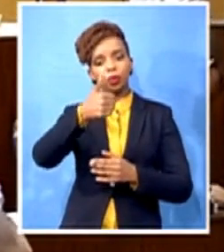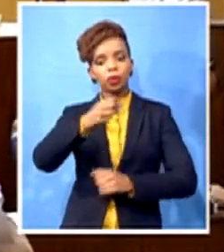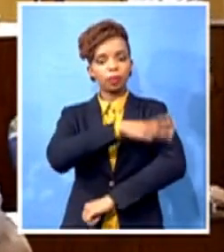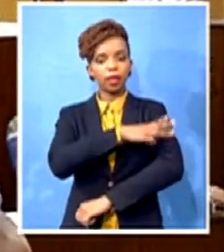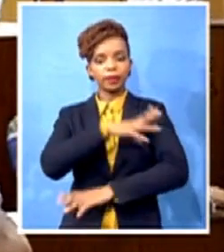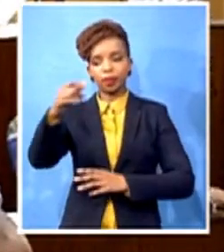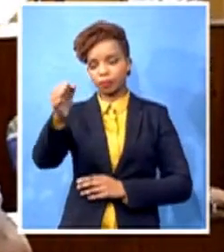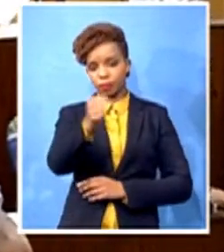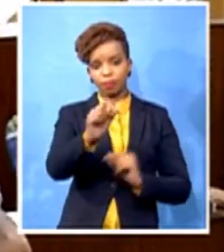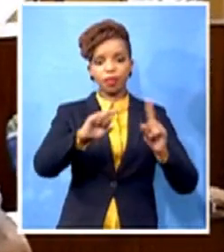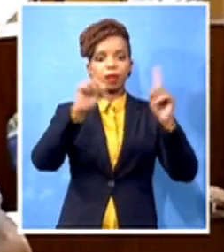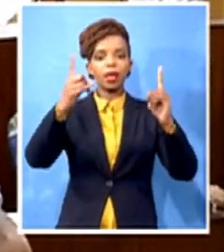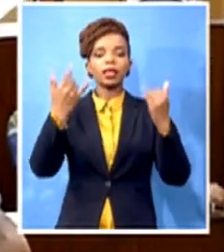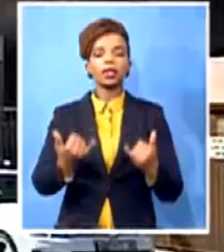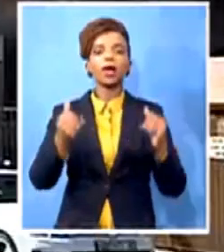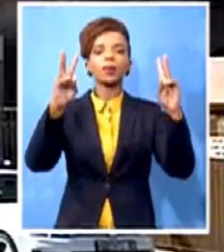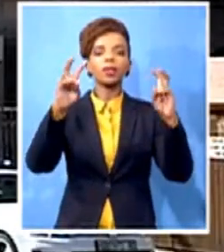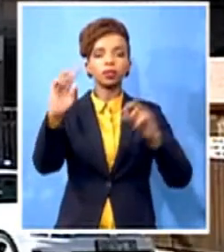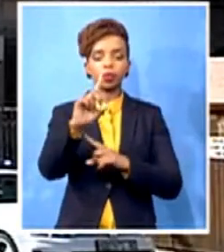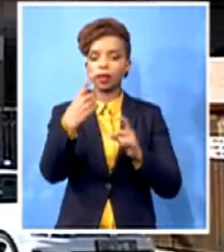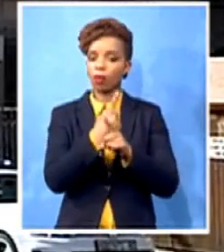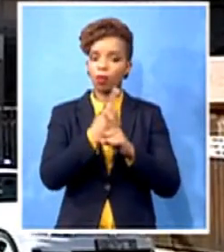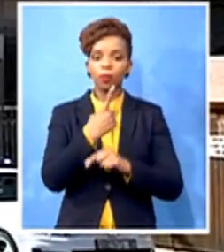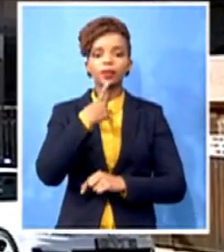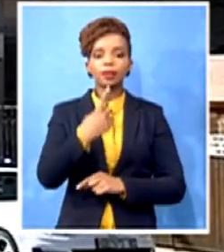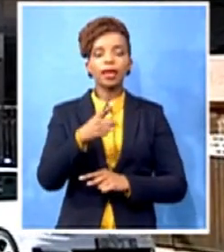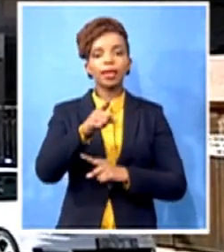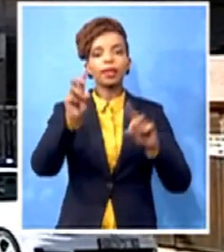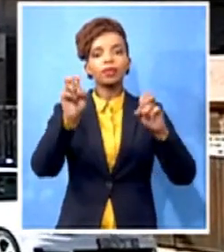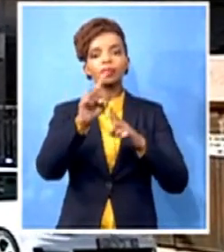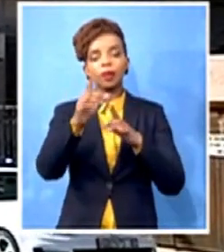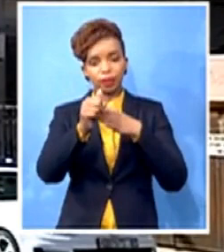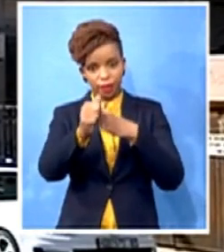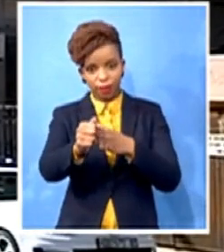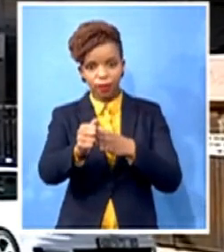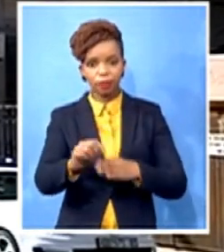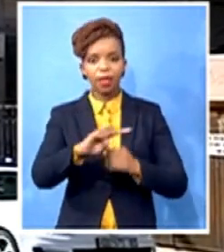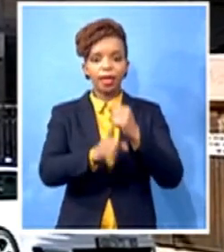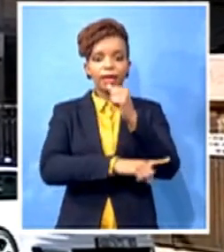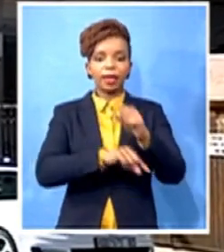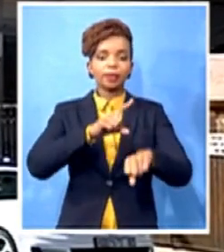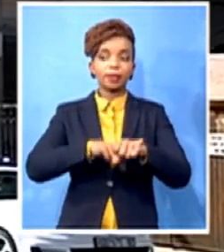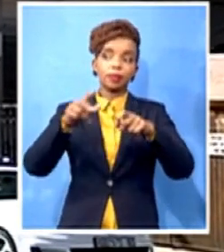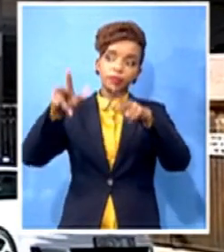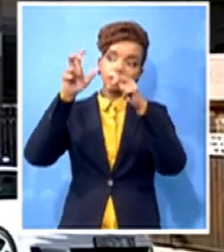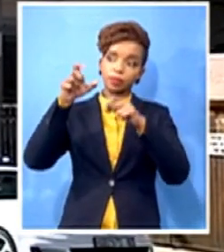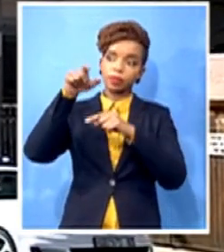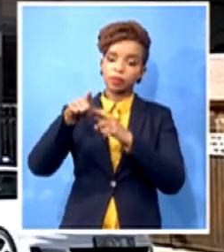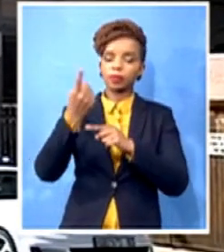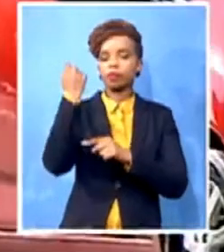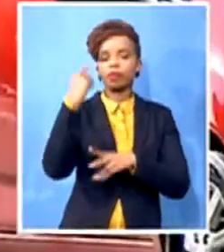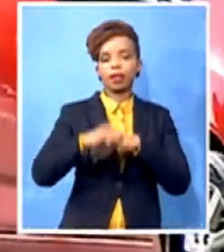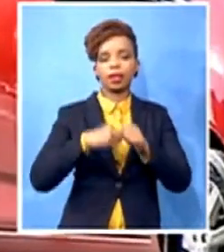issue of leadership. The last time that the Metro had a mayor was last year, December, when Mongameli Bobani was ousted through a vote